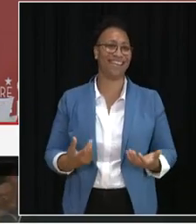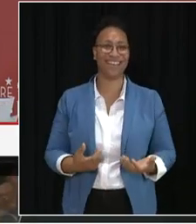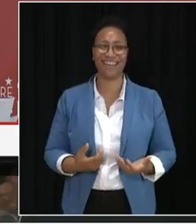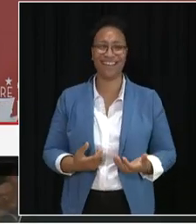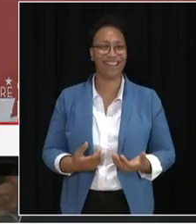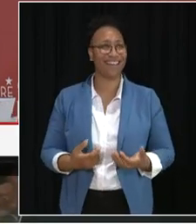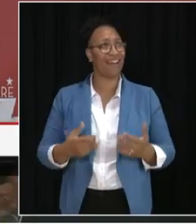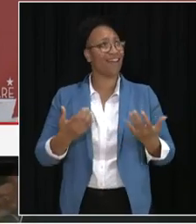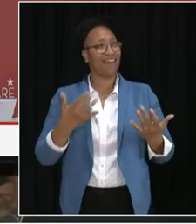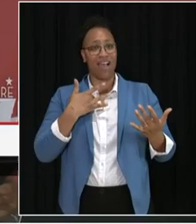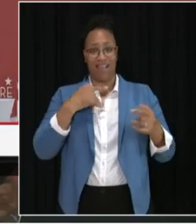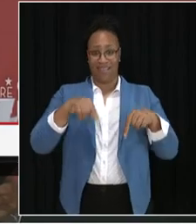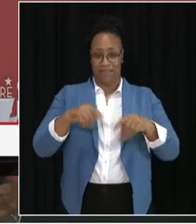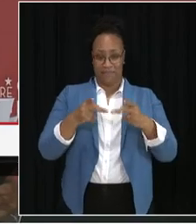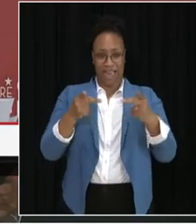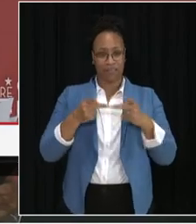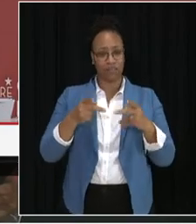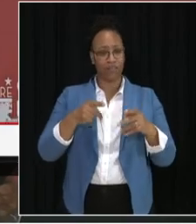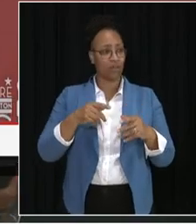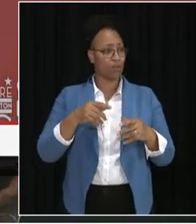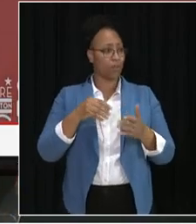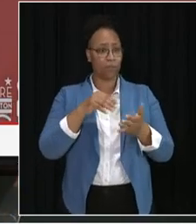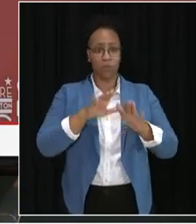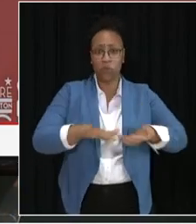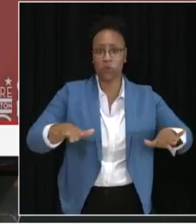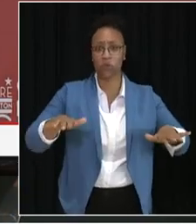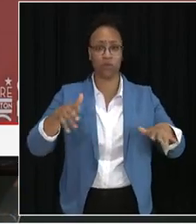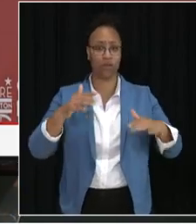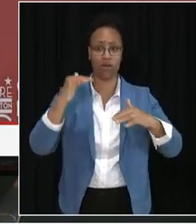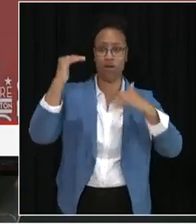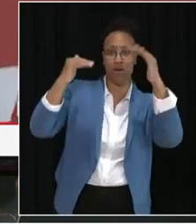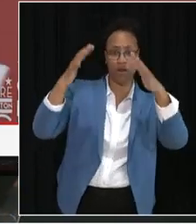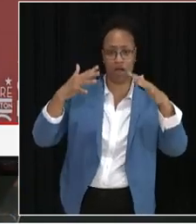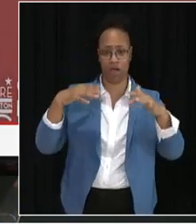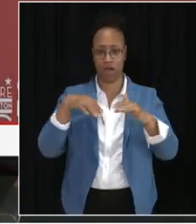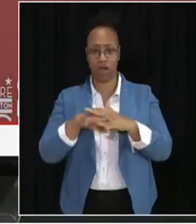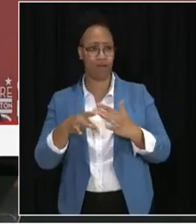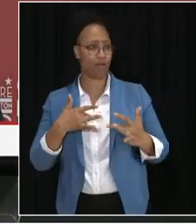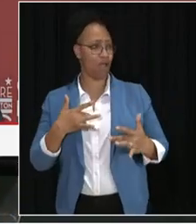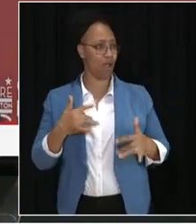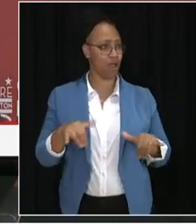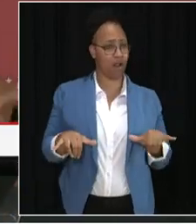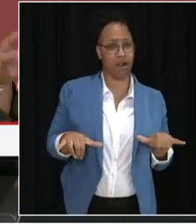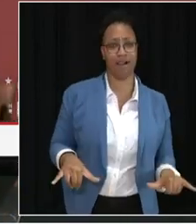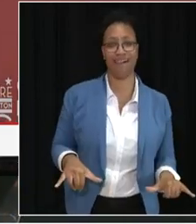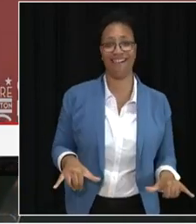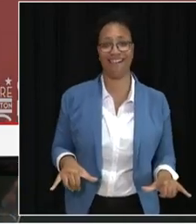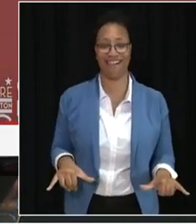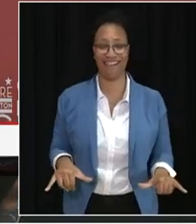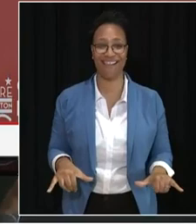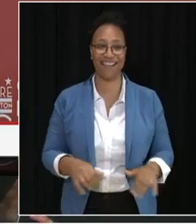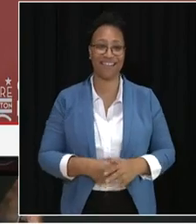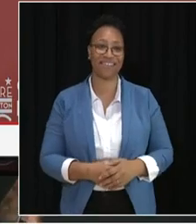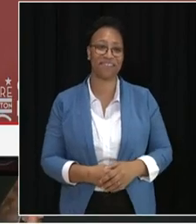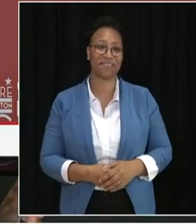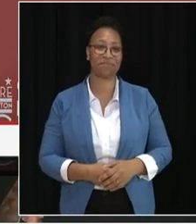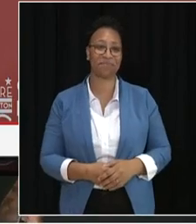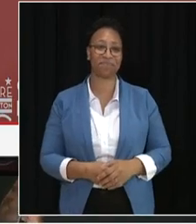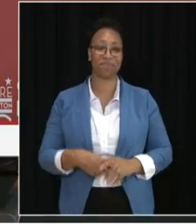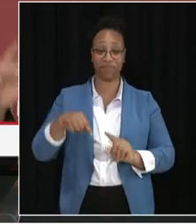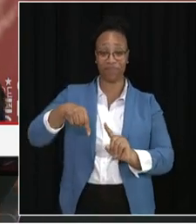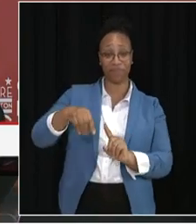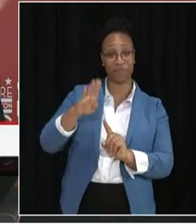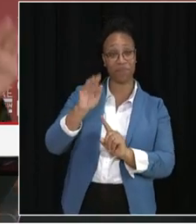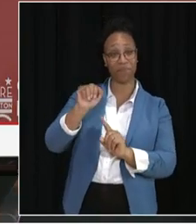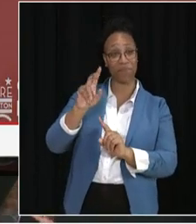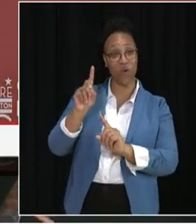from around our city want to be. When we first opened BART, I asked the kids, I had a little round table of